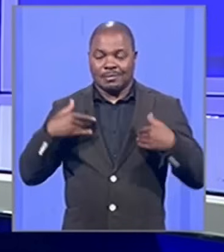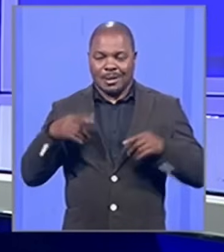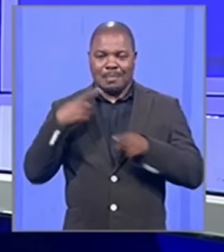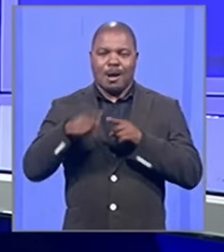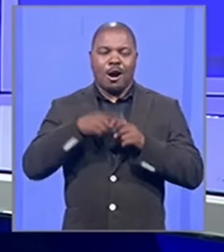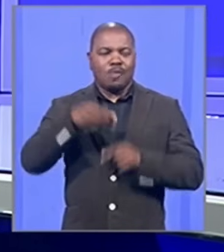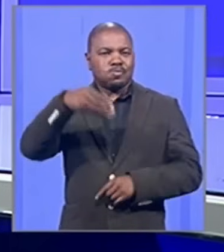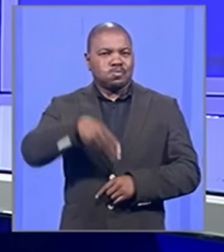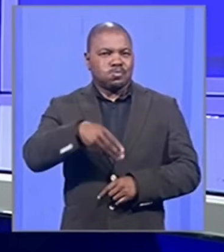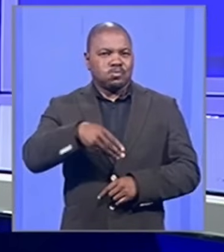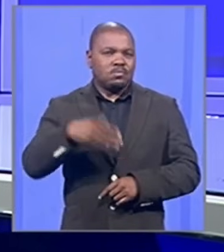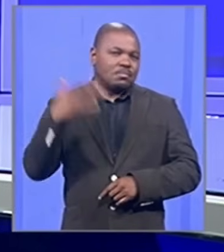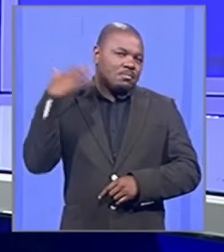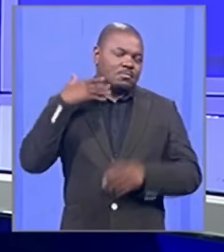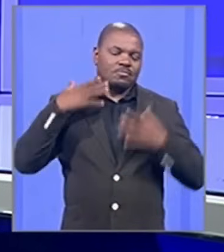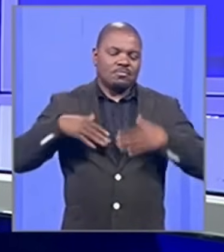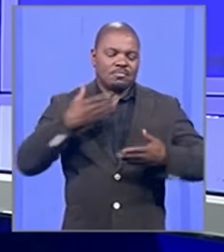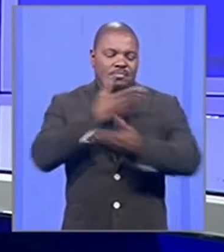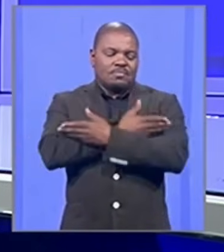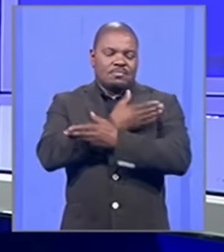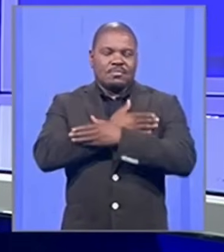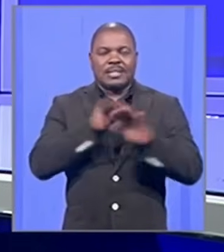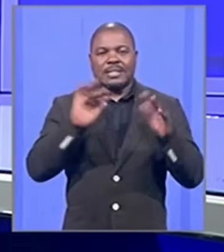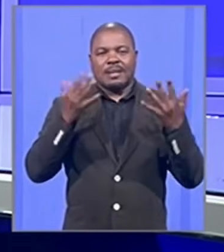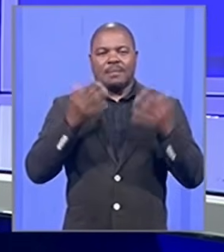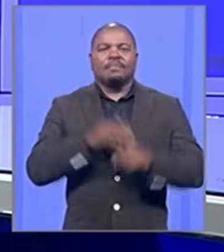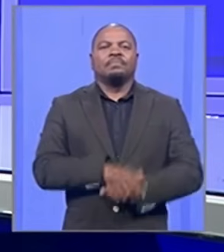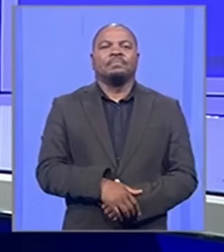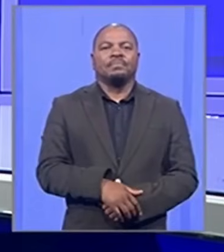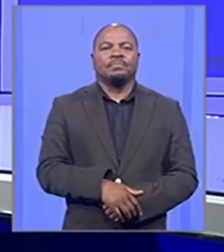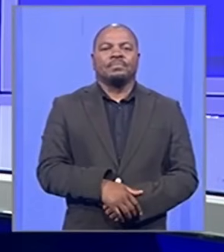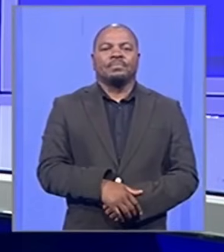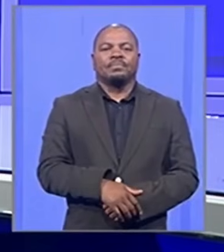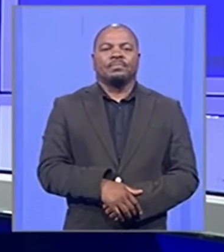mo lebaleng ka jersey ya gagwe ya number 10.